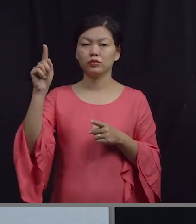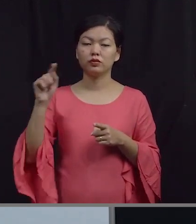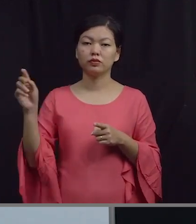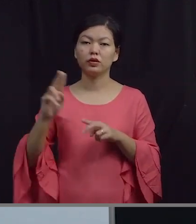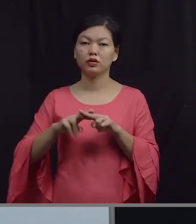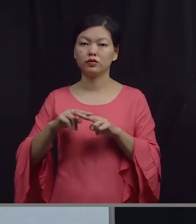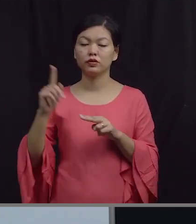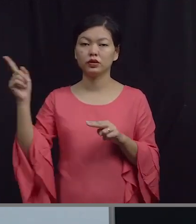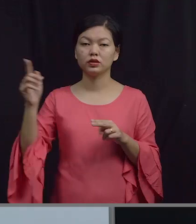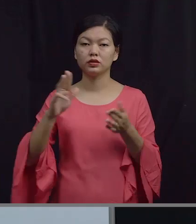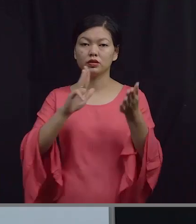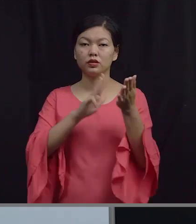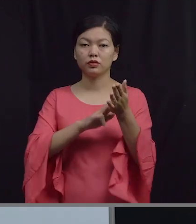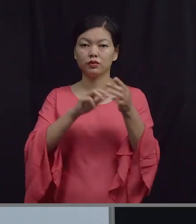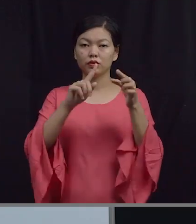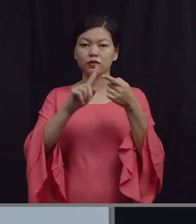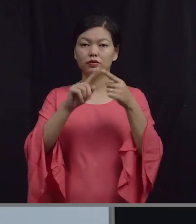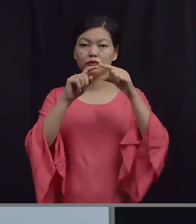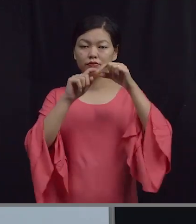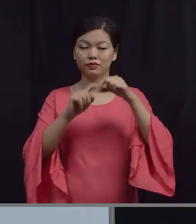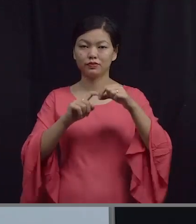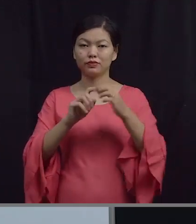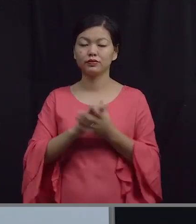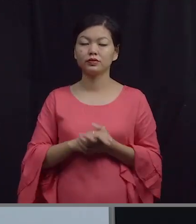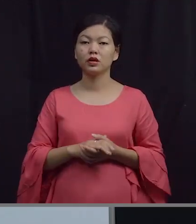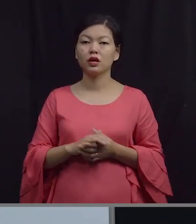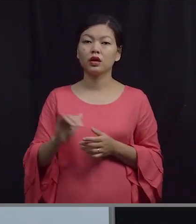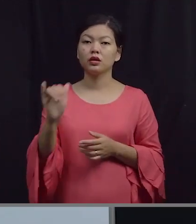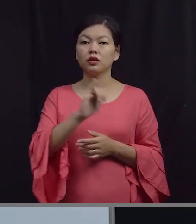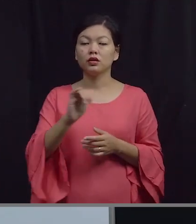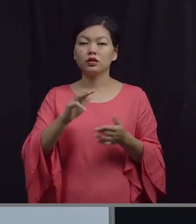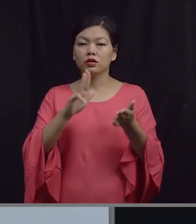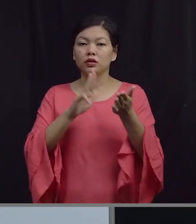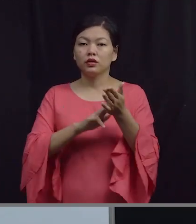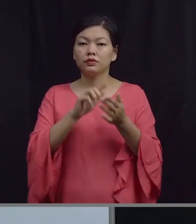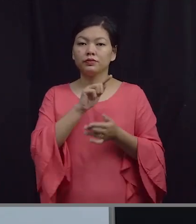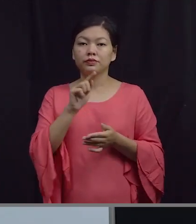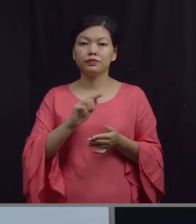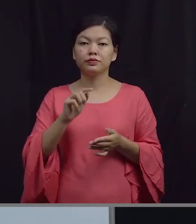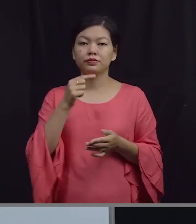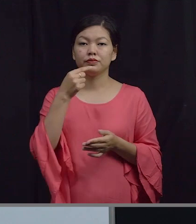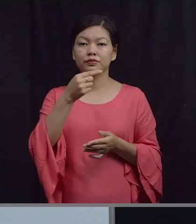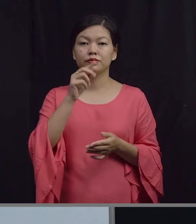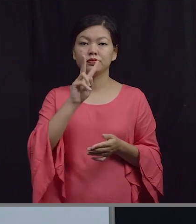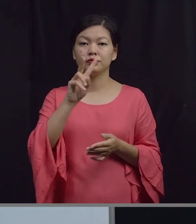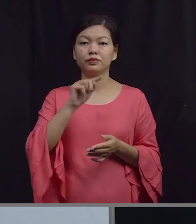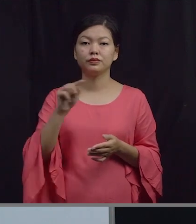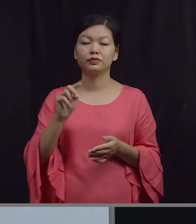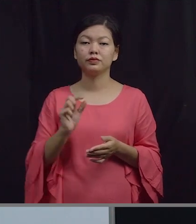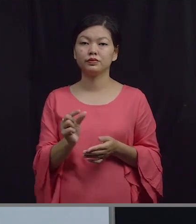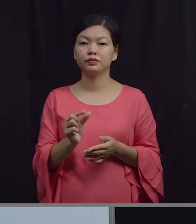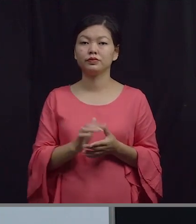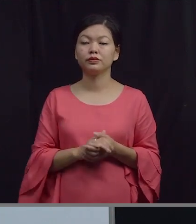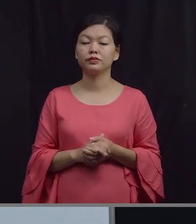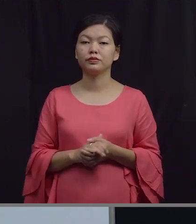is mirror equation, and for the same we have find out the magnification, that is m equal to minus v by u,